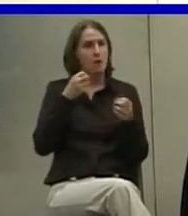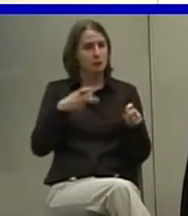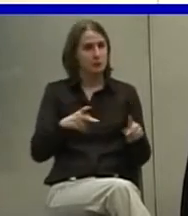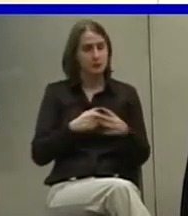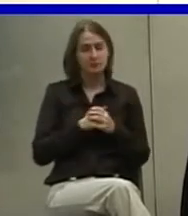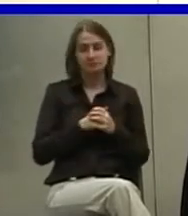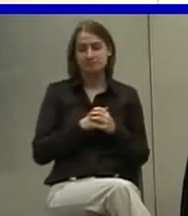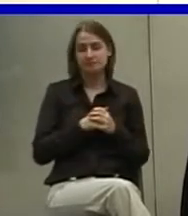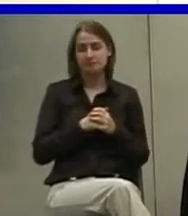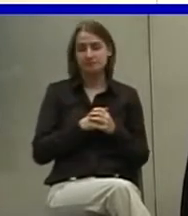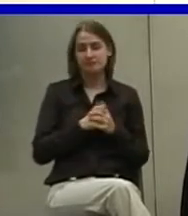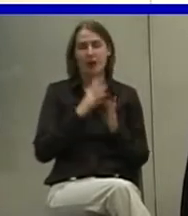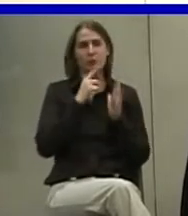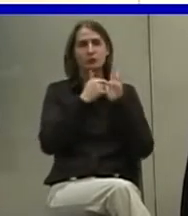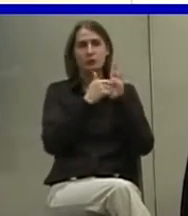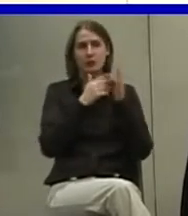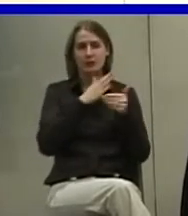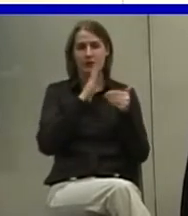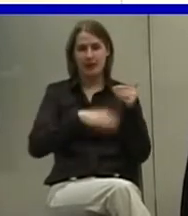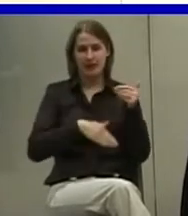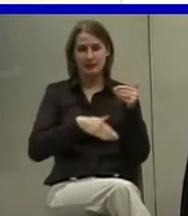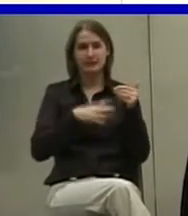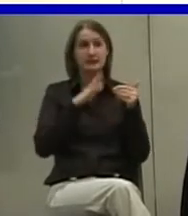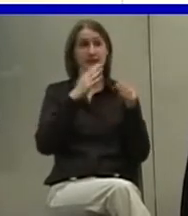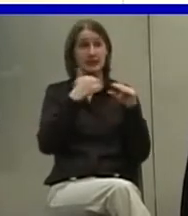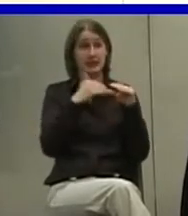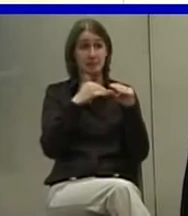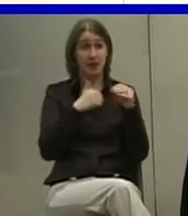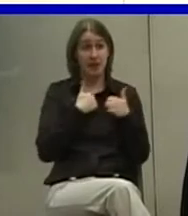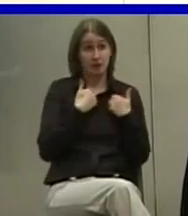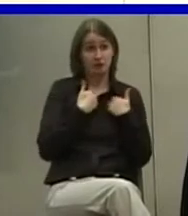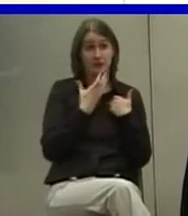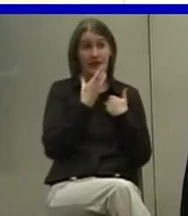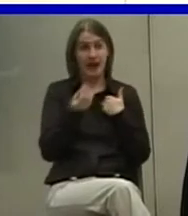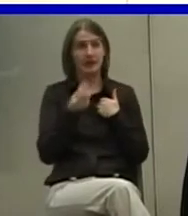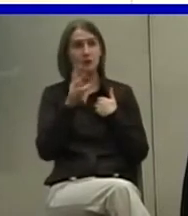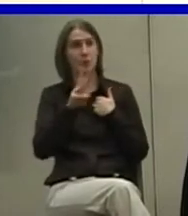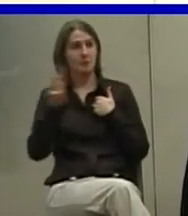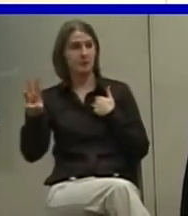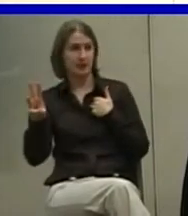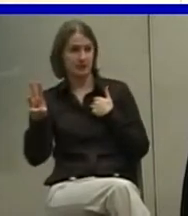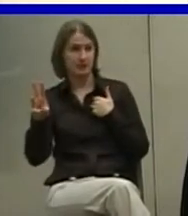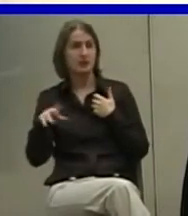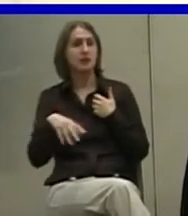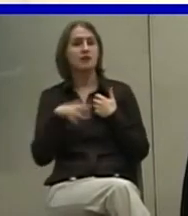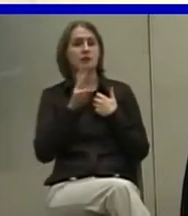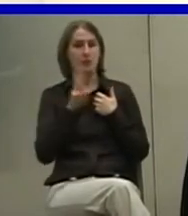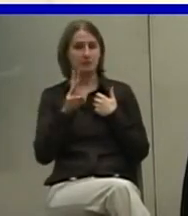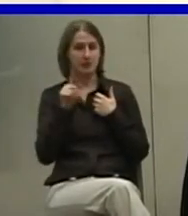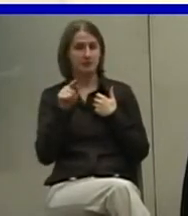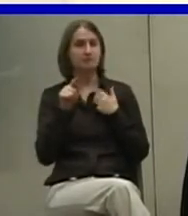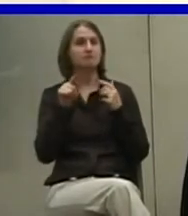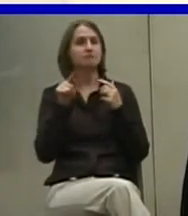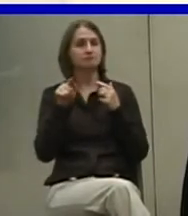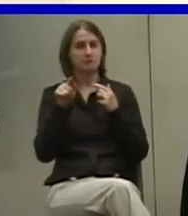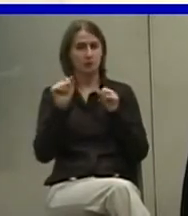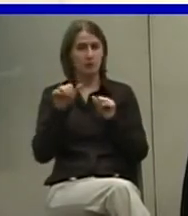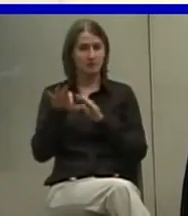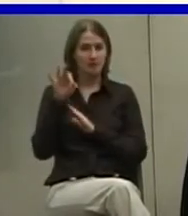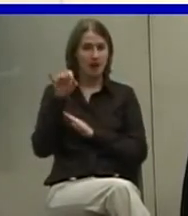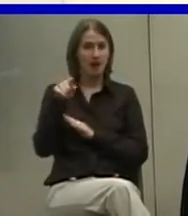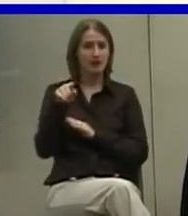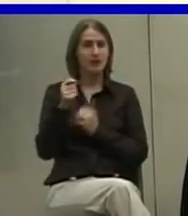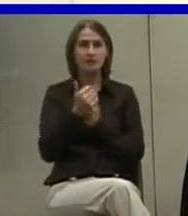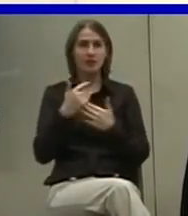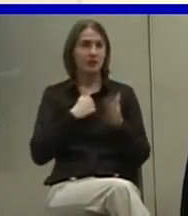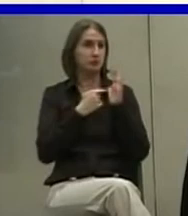you at the end an email address and a website. The website is a place where you can go and get all the things